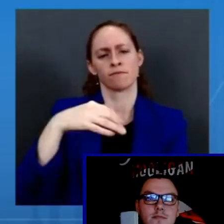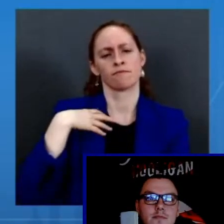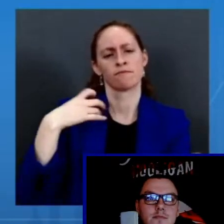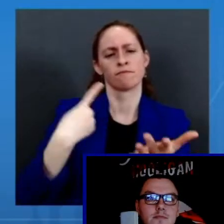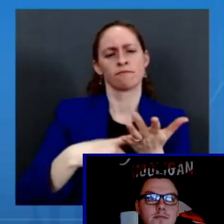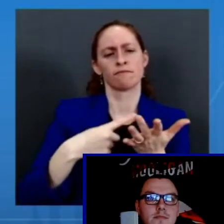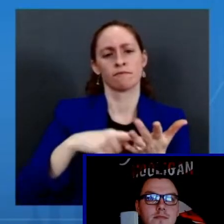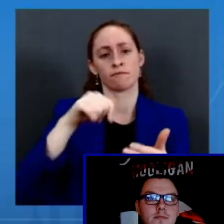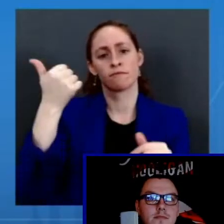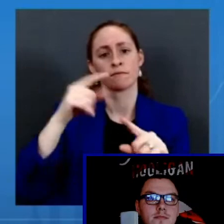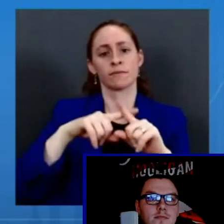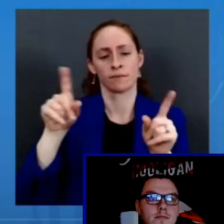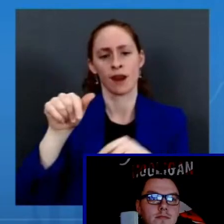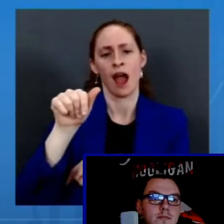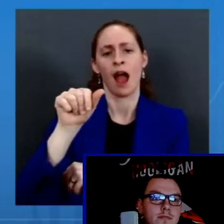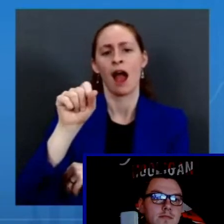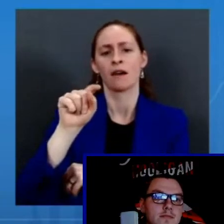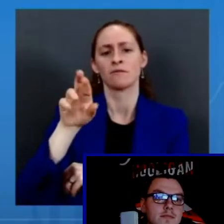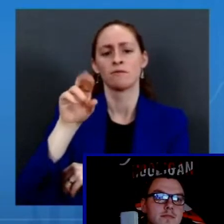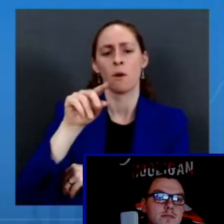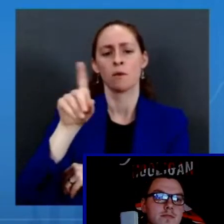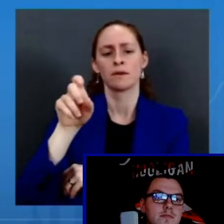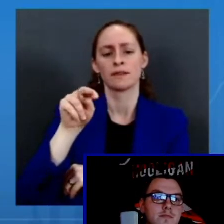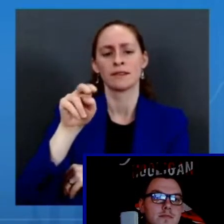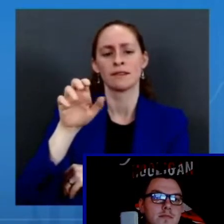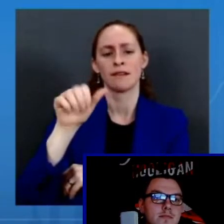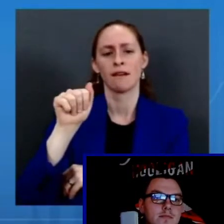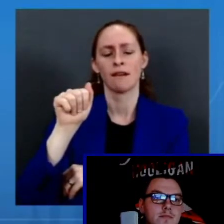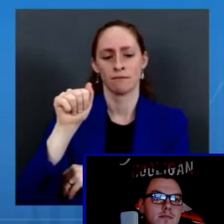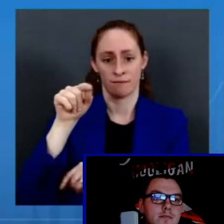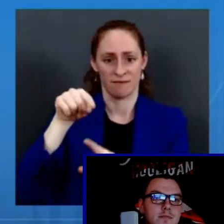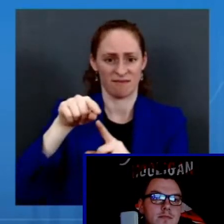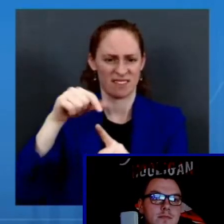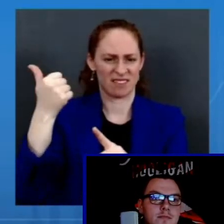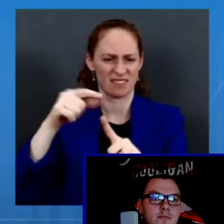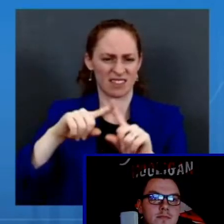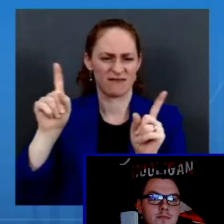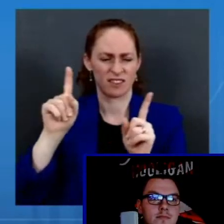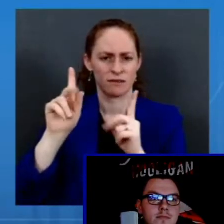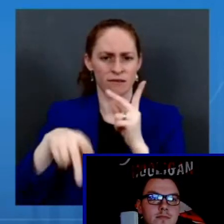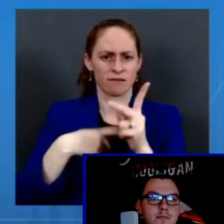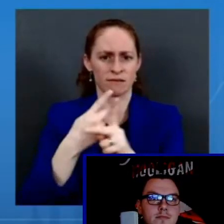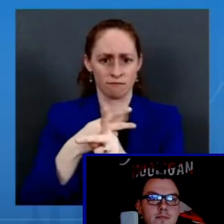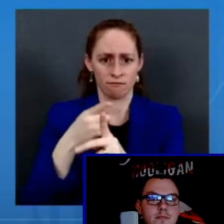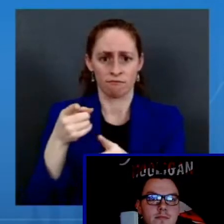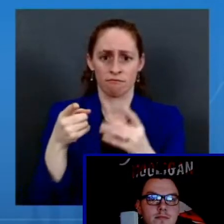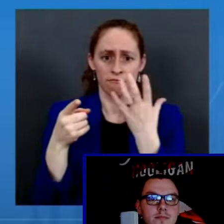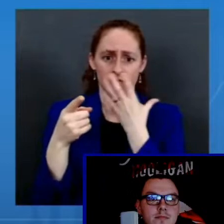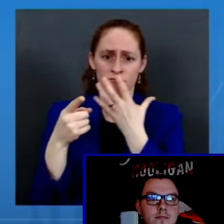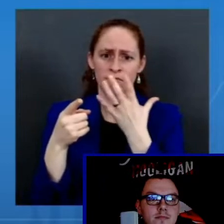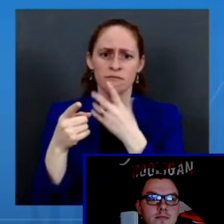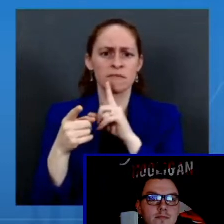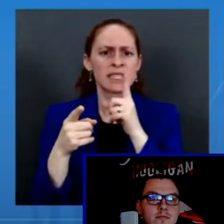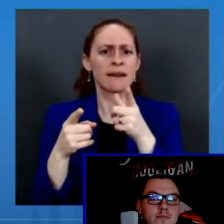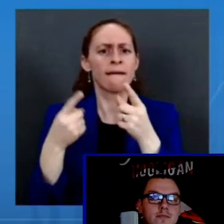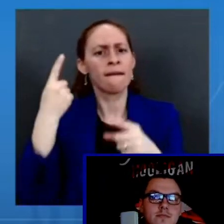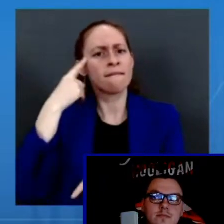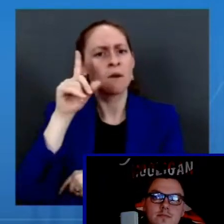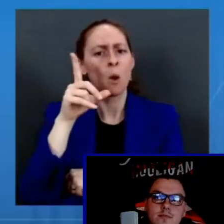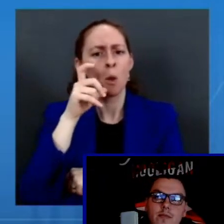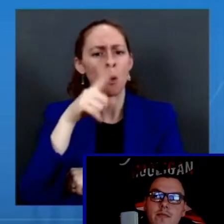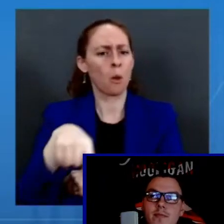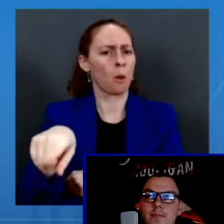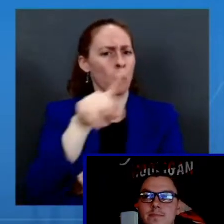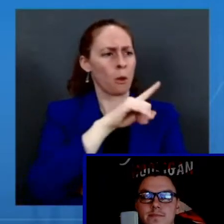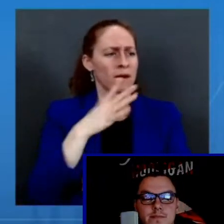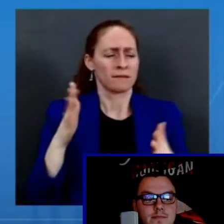Many of these immunocompromised people are not able to get the level of protection they need from a vaccine alone. We will have